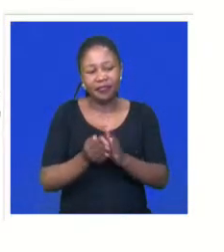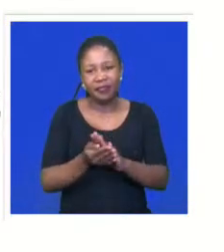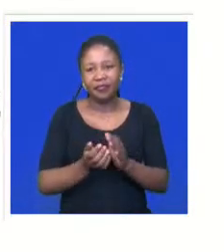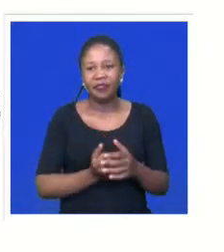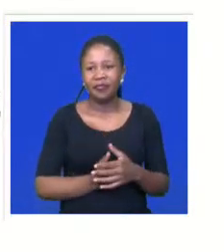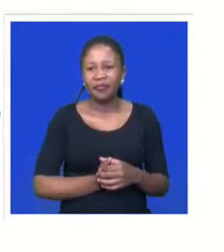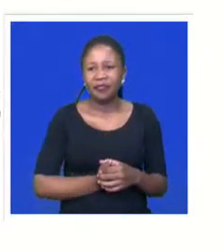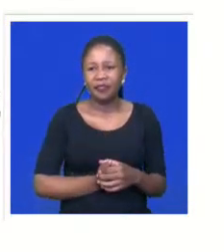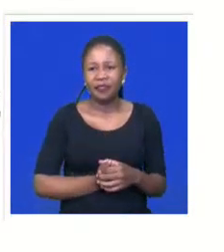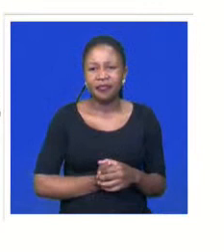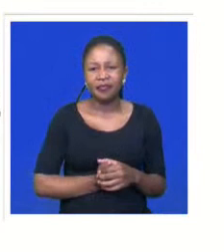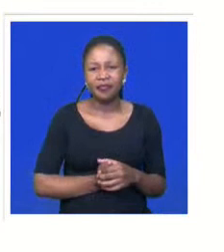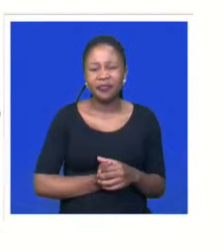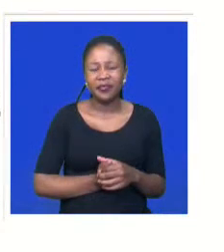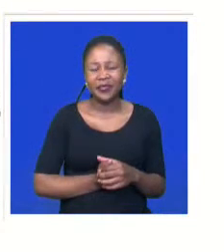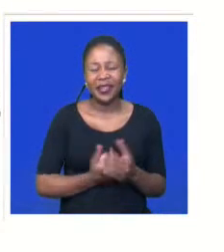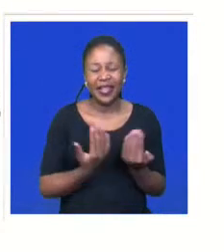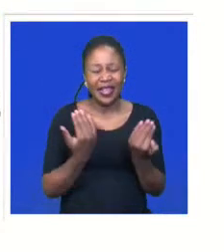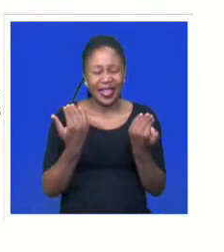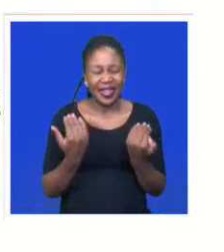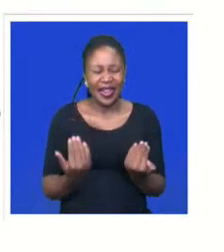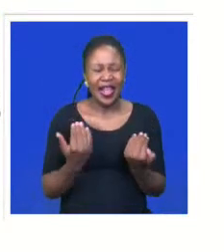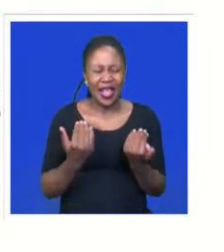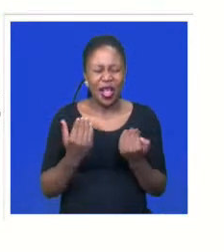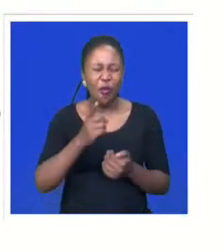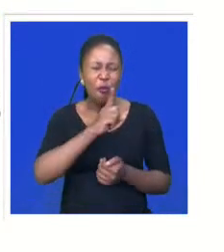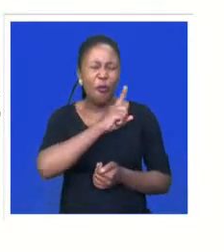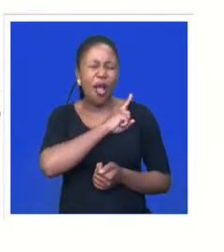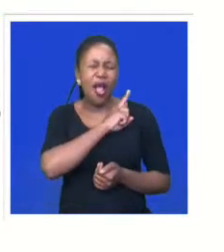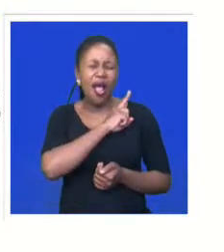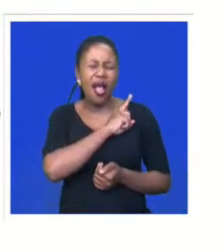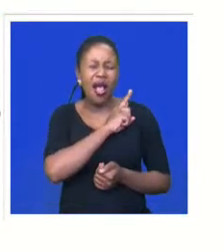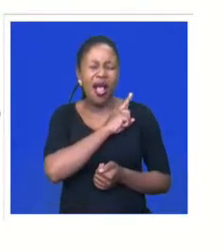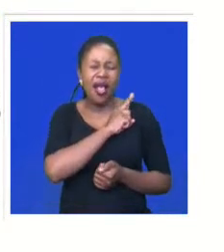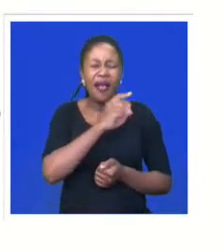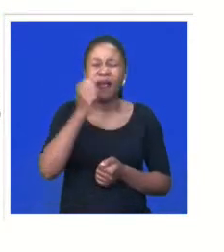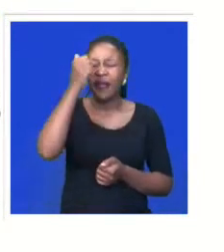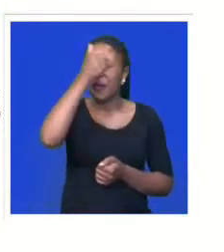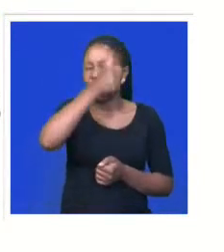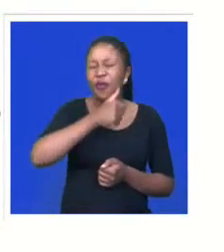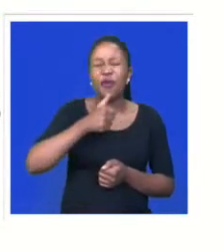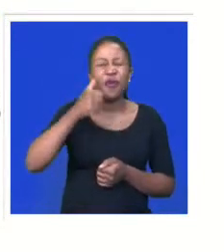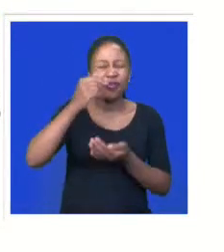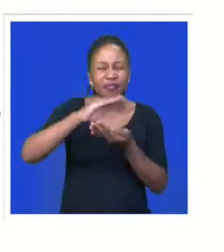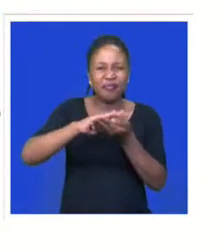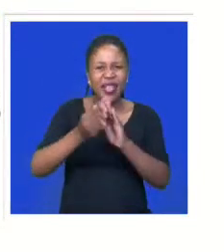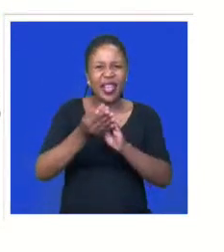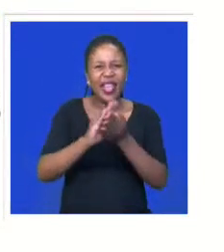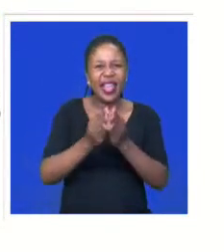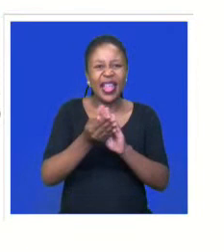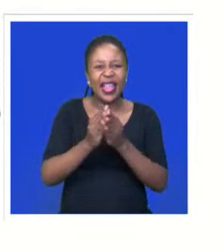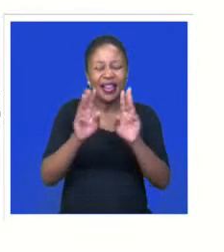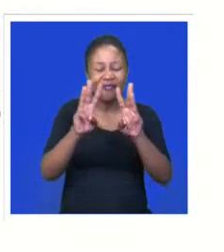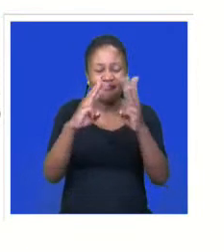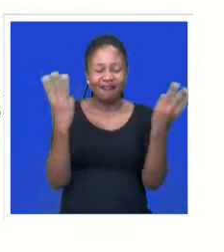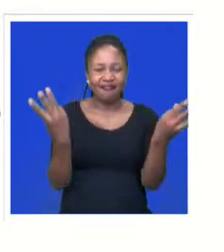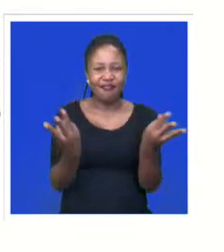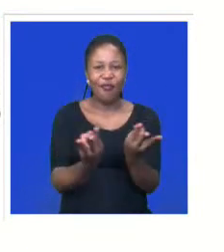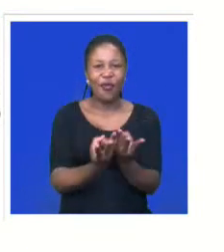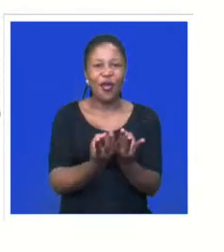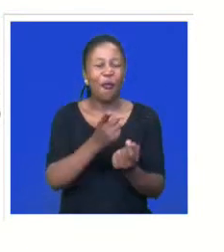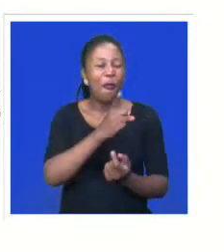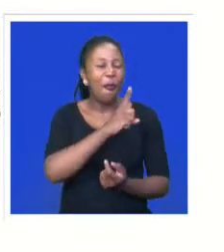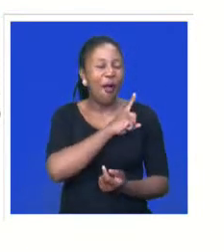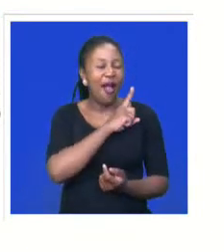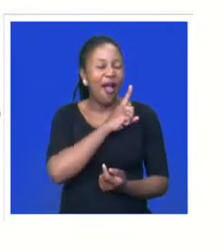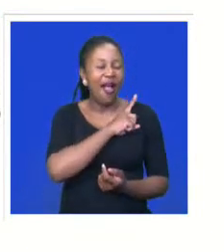at why the universe was created. Why did God create the universe? First of all,